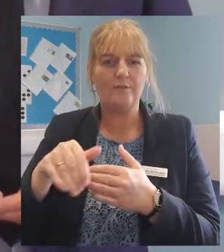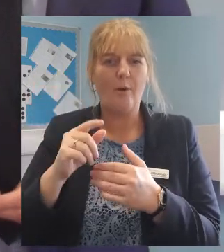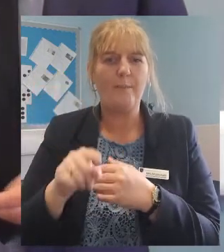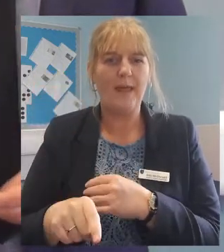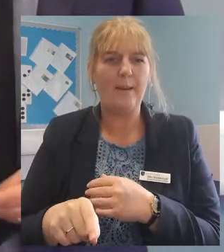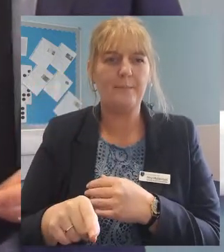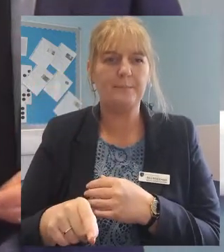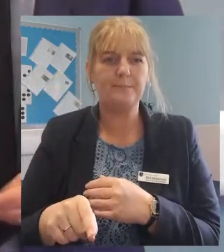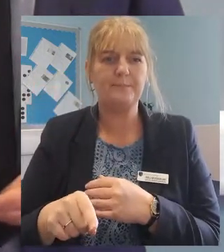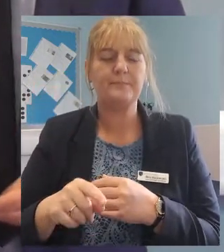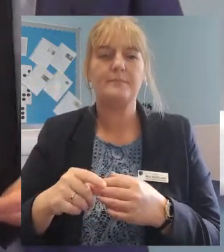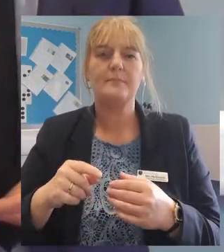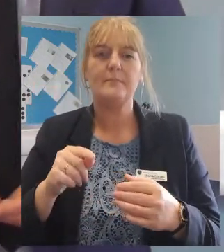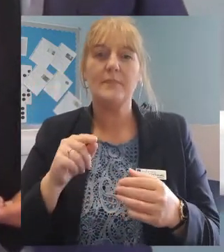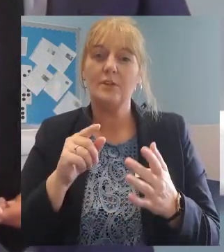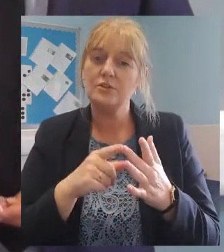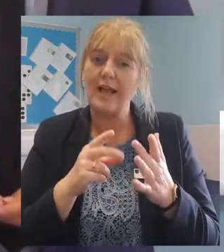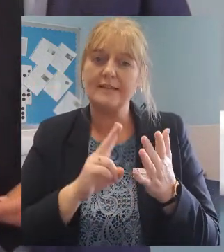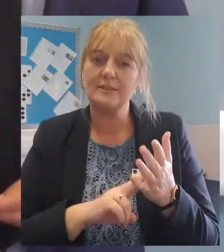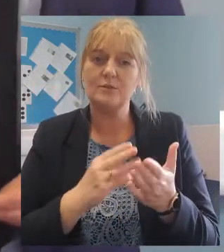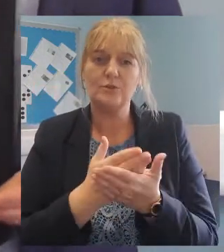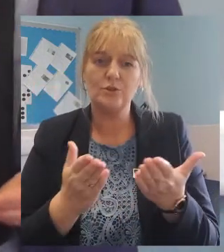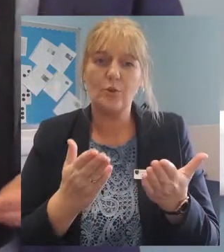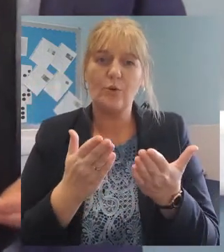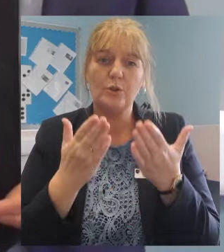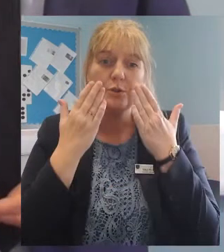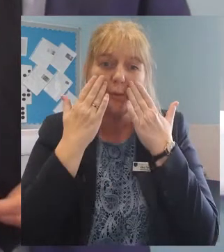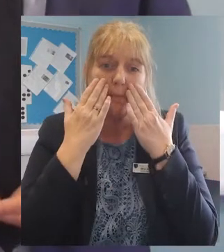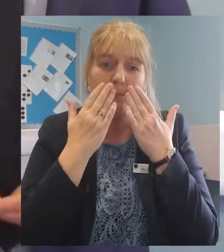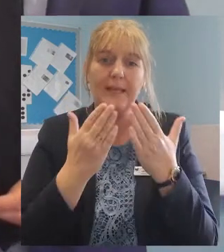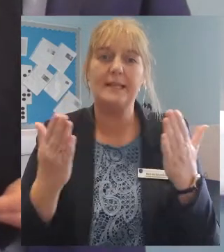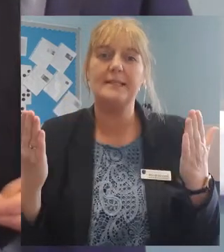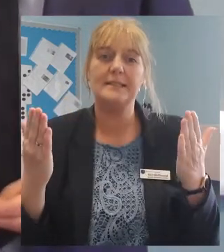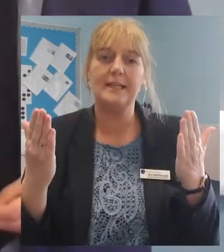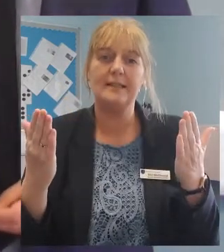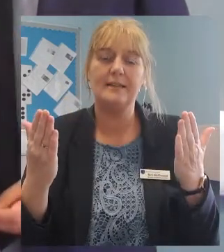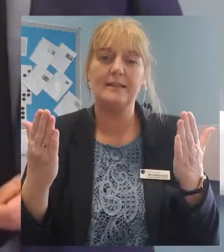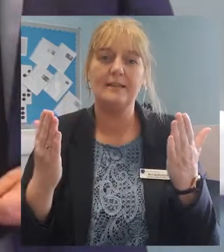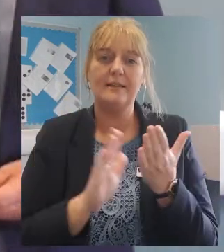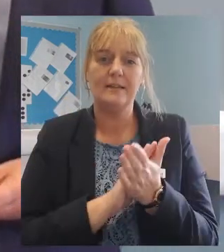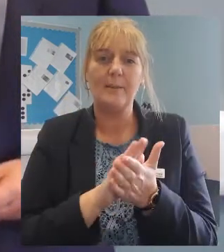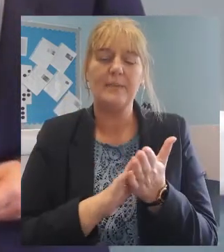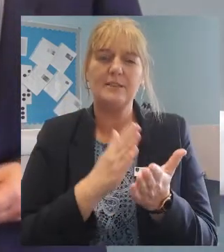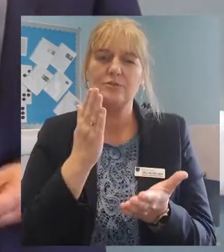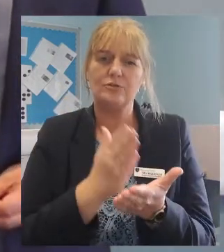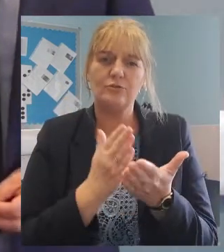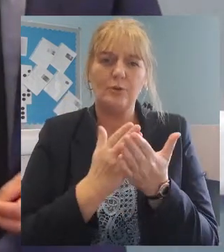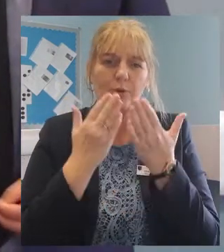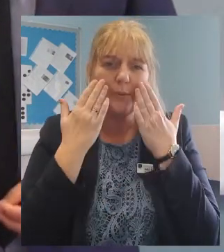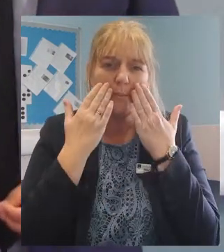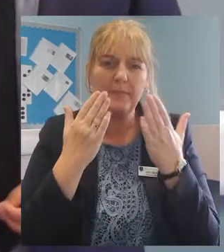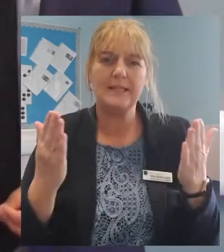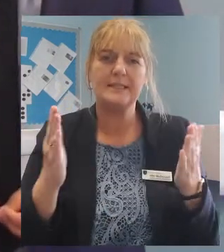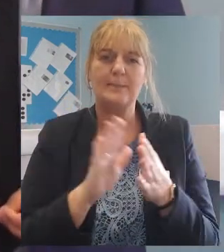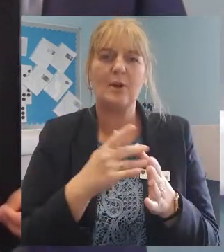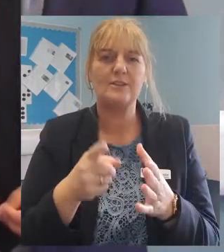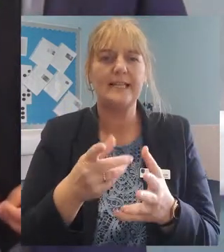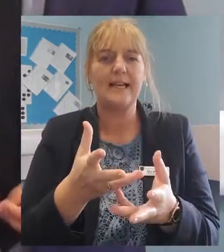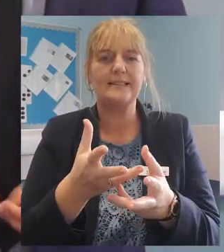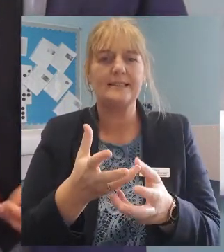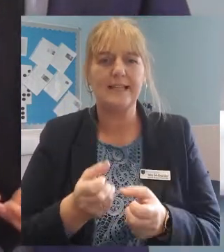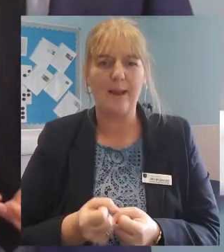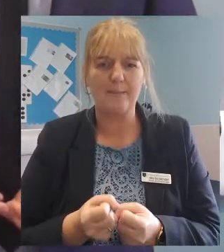Tutor Reflections, which is humility. So Isaac Newton exemplifies the idea of what it is to show true humility,